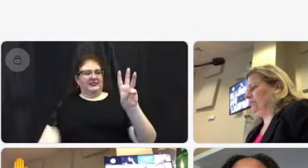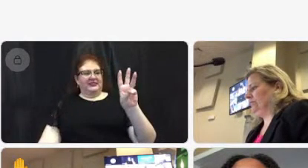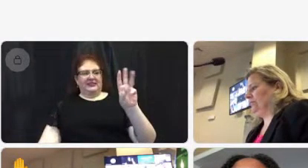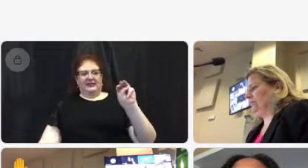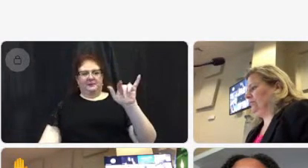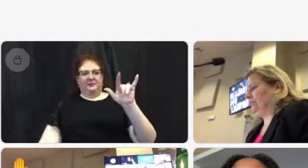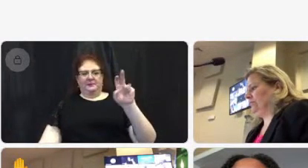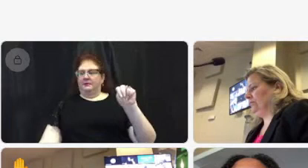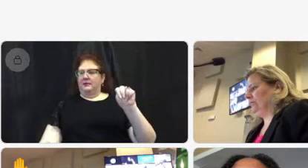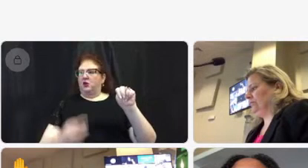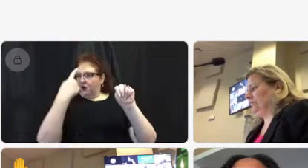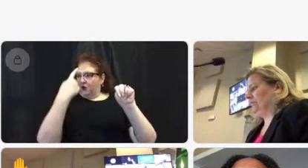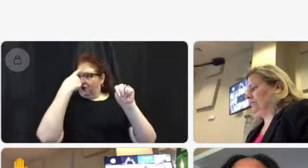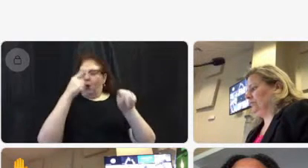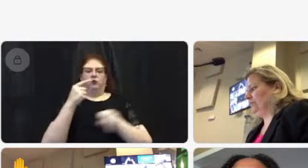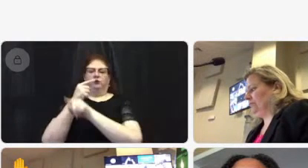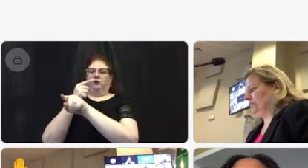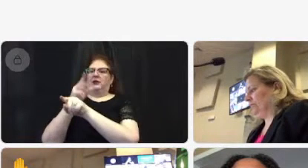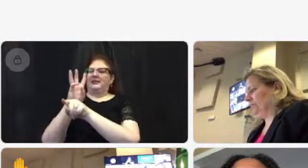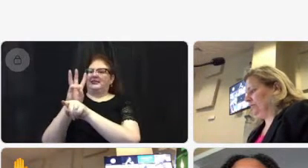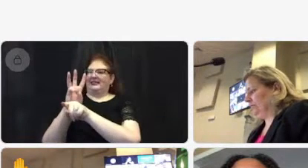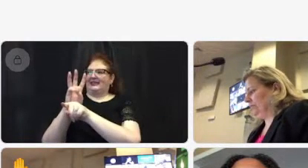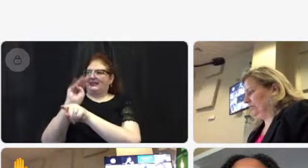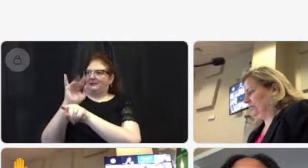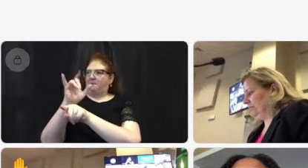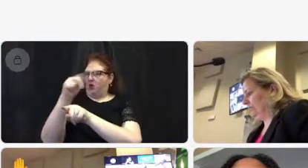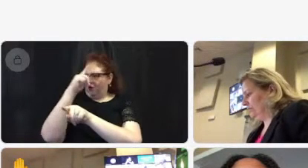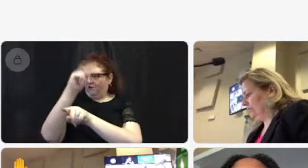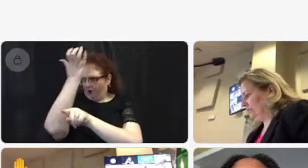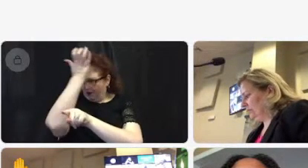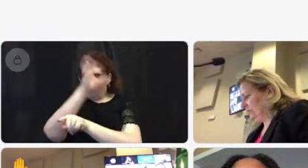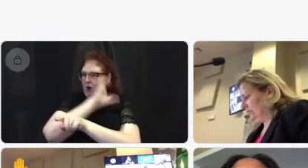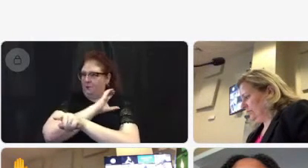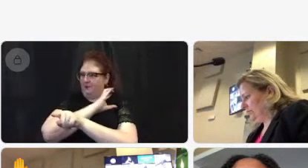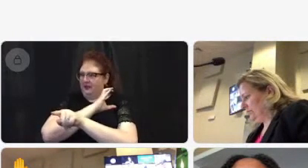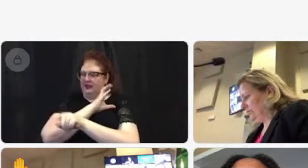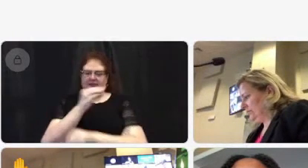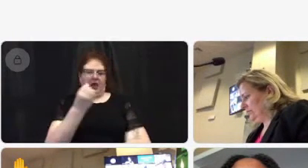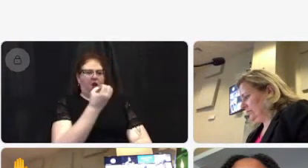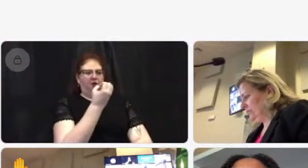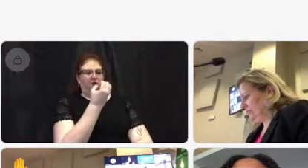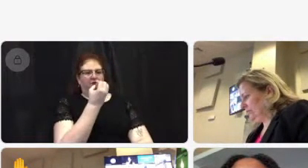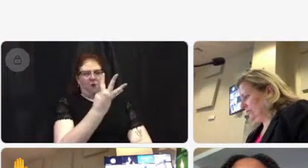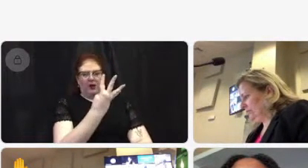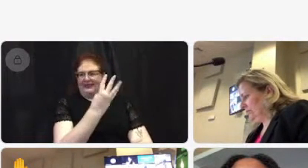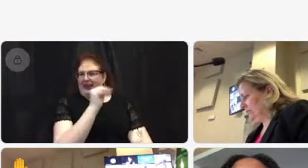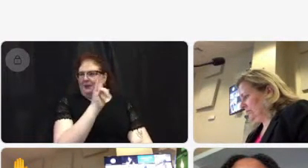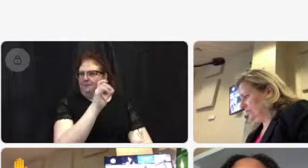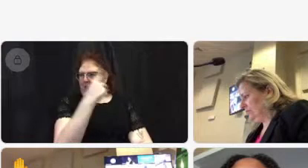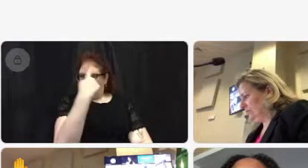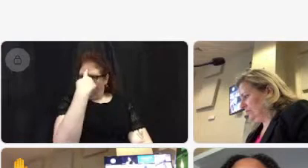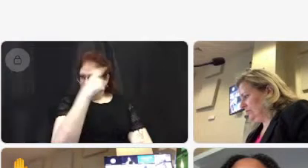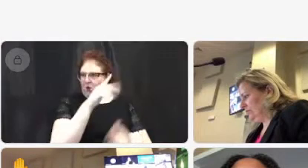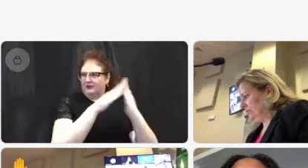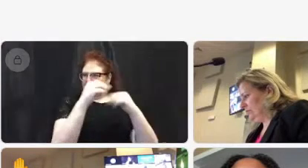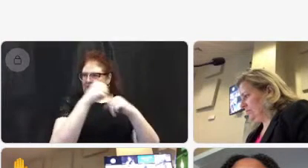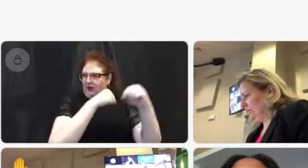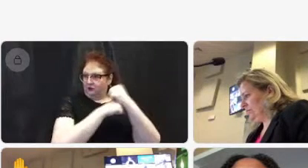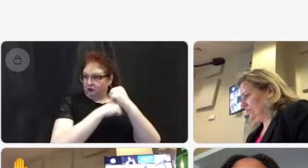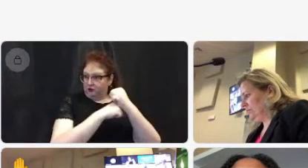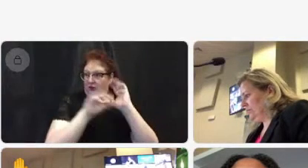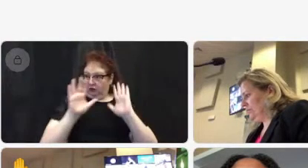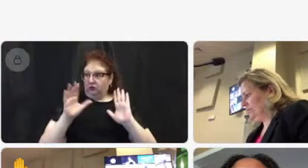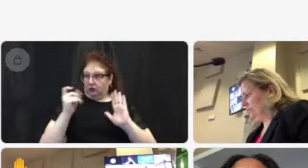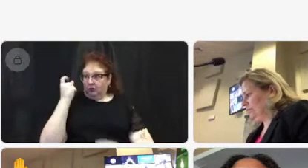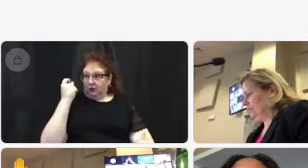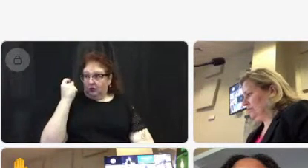and police and 14 for the other. But then if you start, and this is I'm just saying